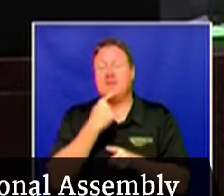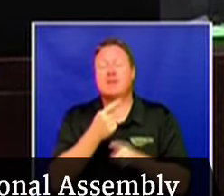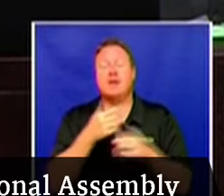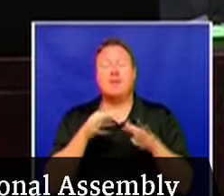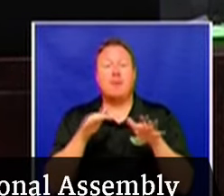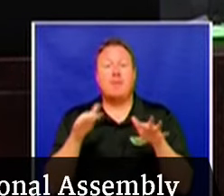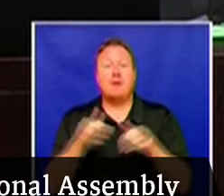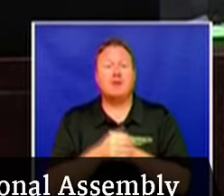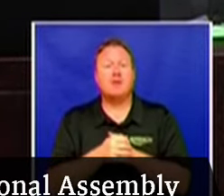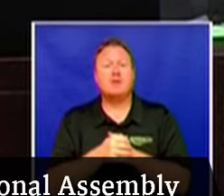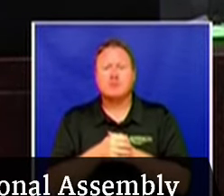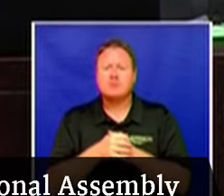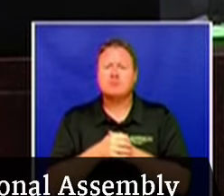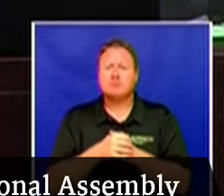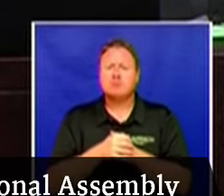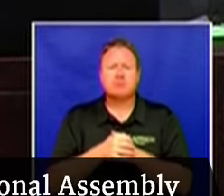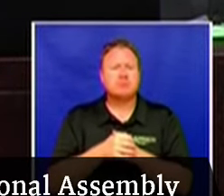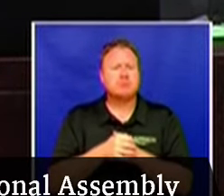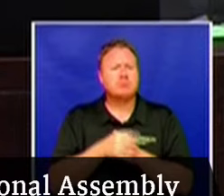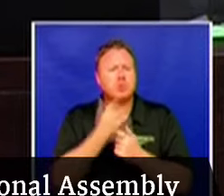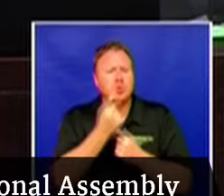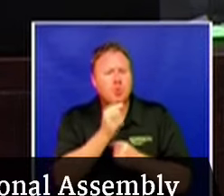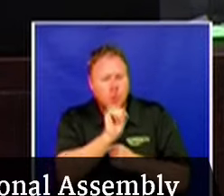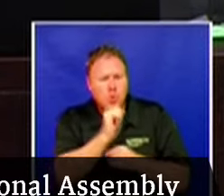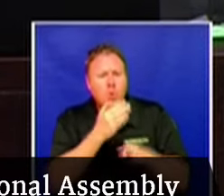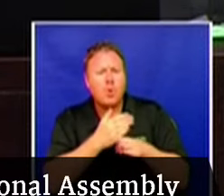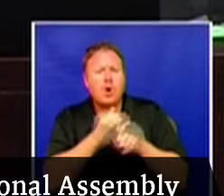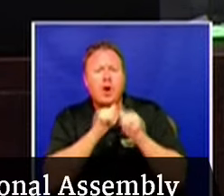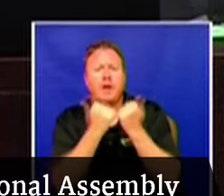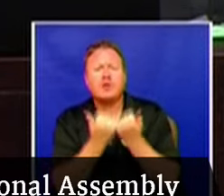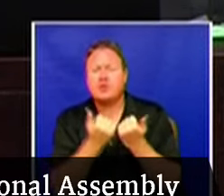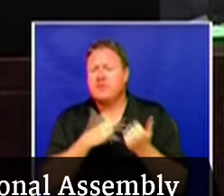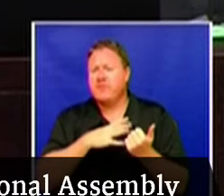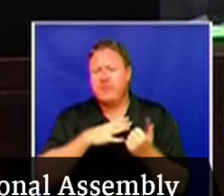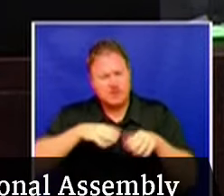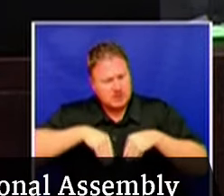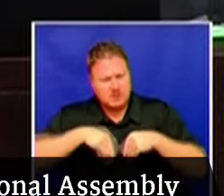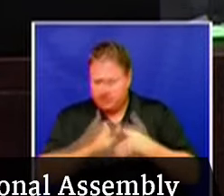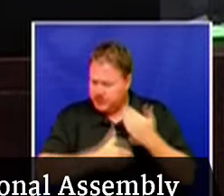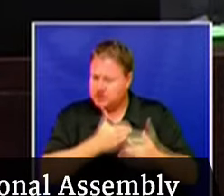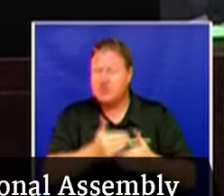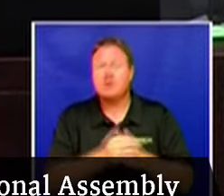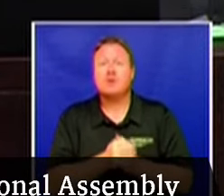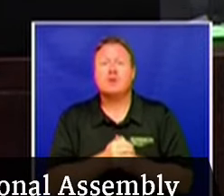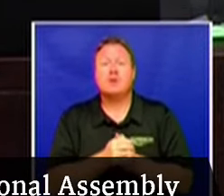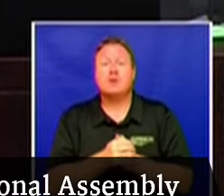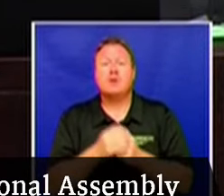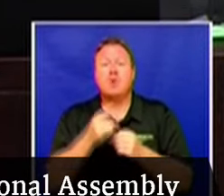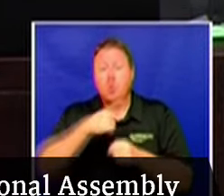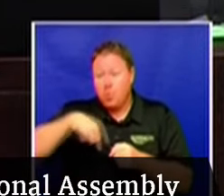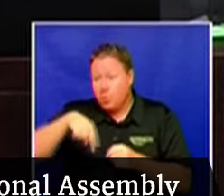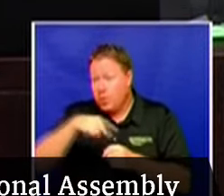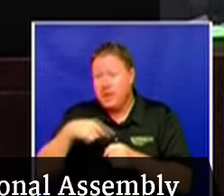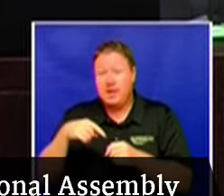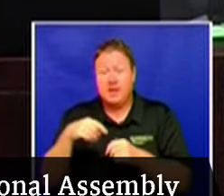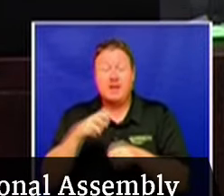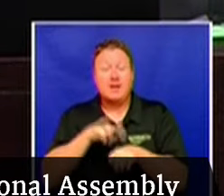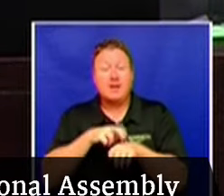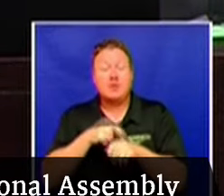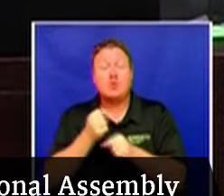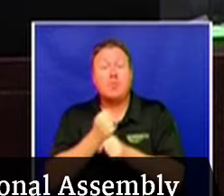do your work. All we have to do is to create that environment, that